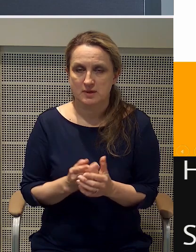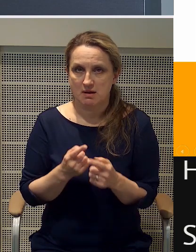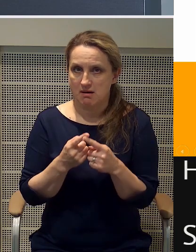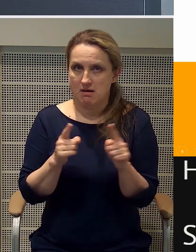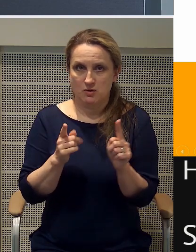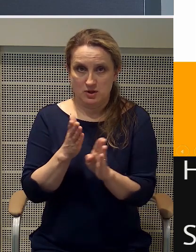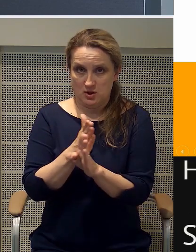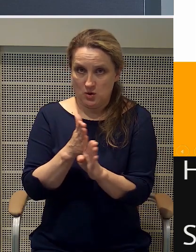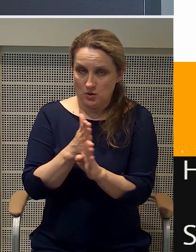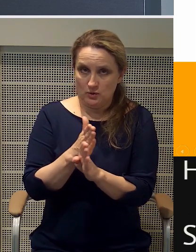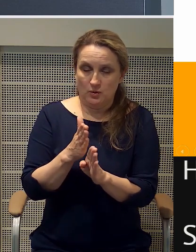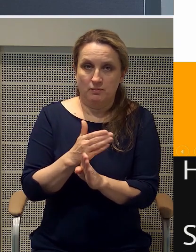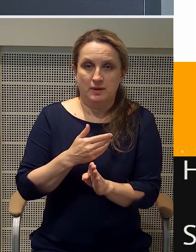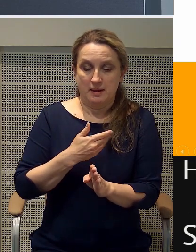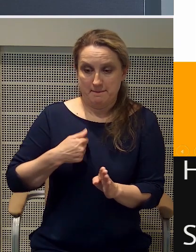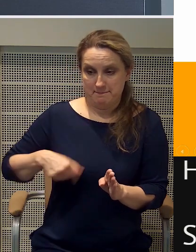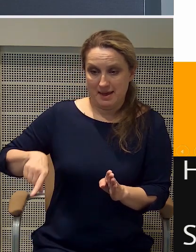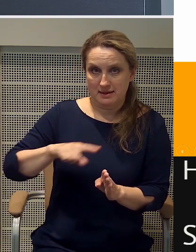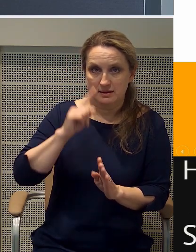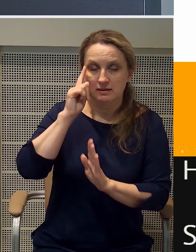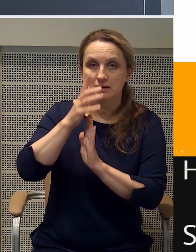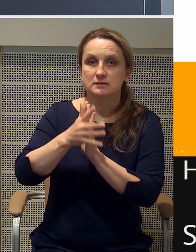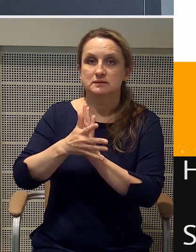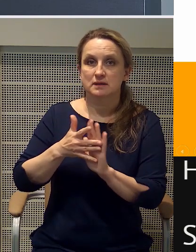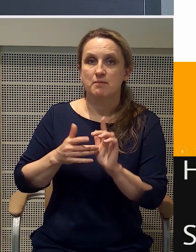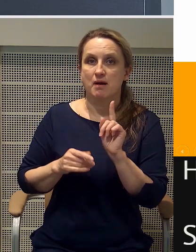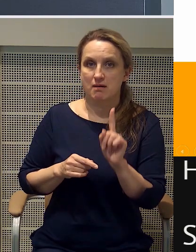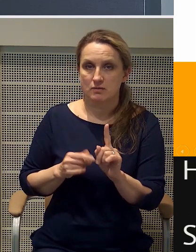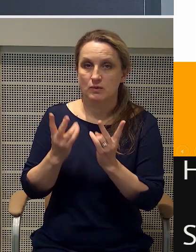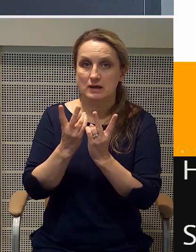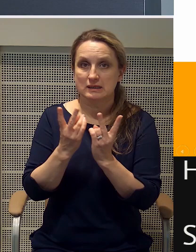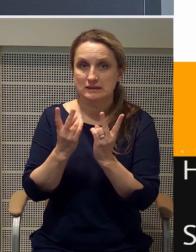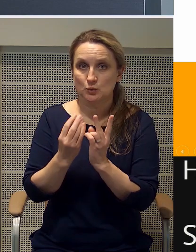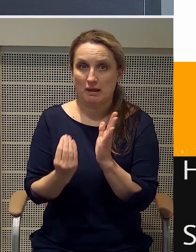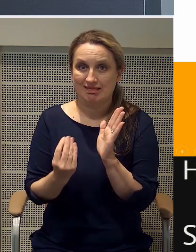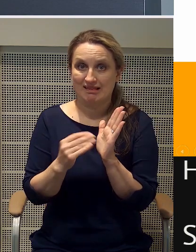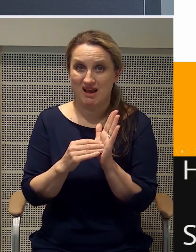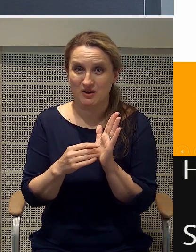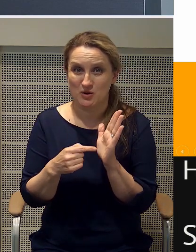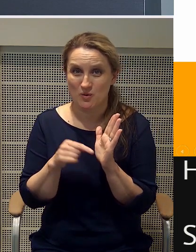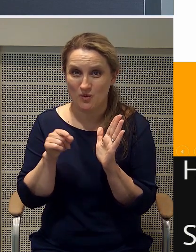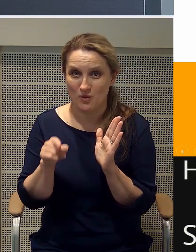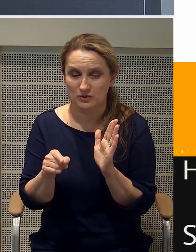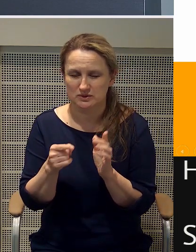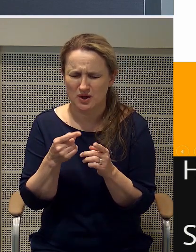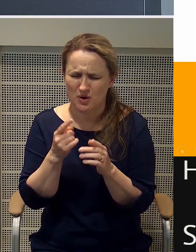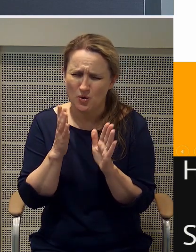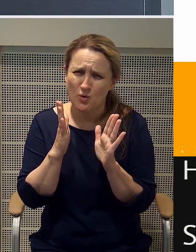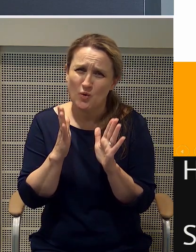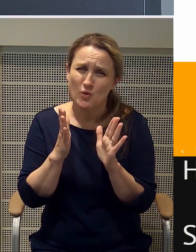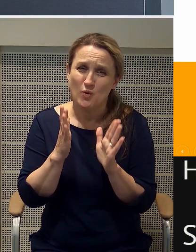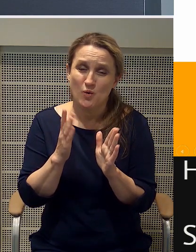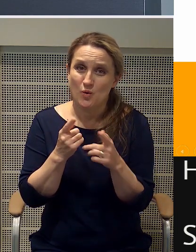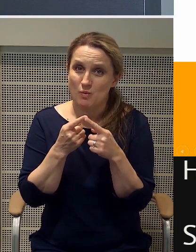journeys were acceptable and efficient. And